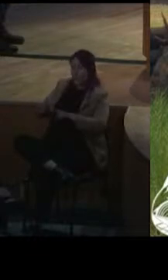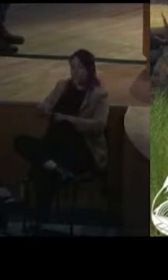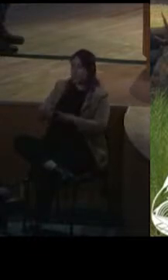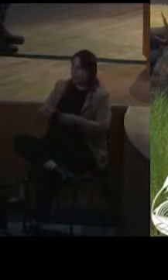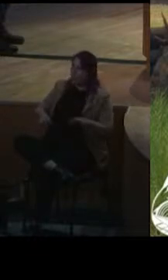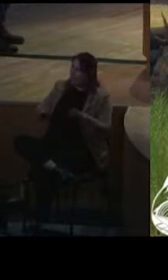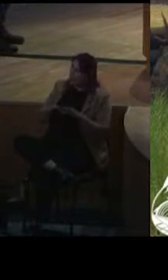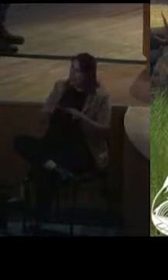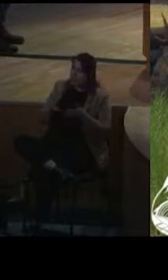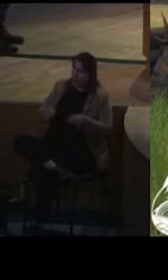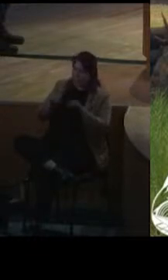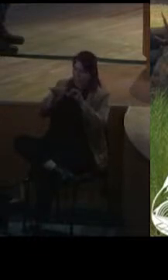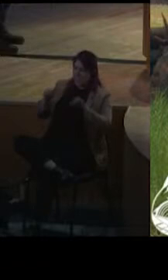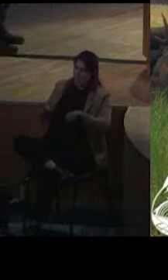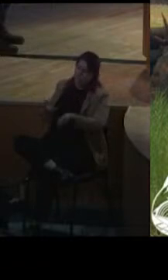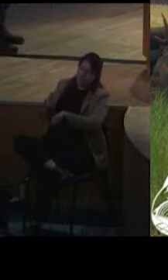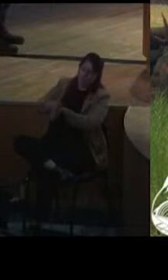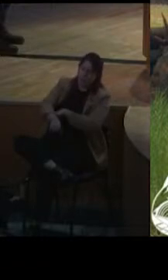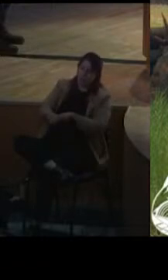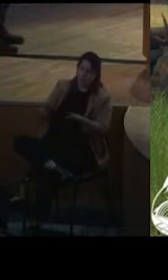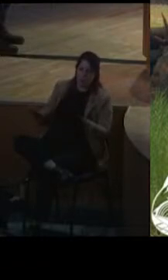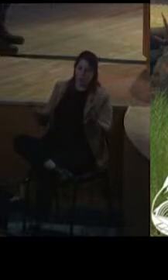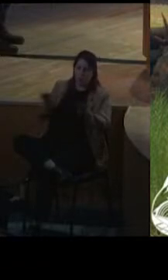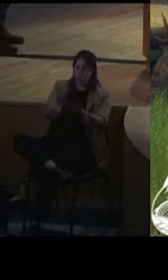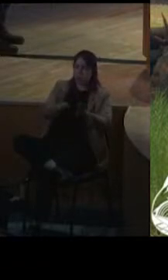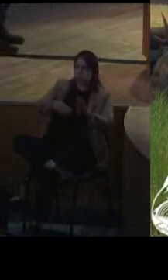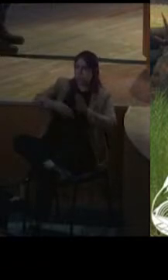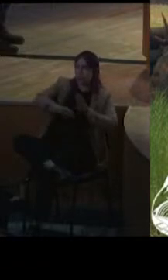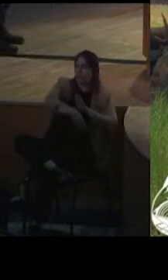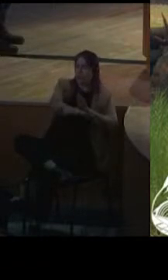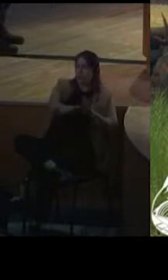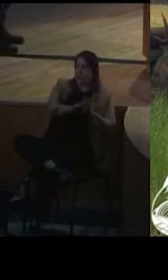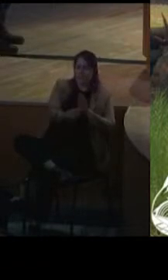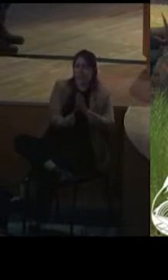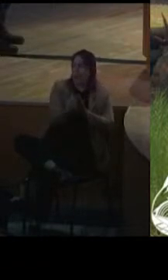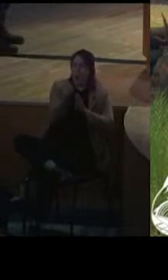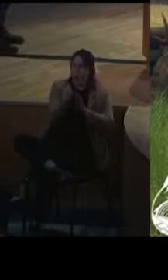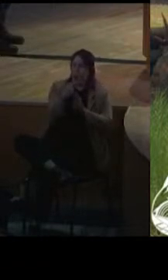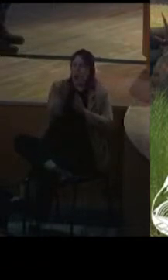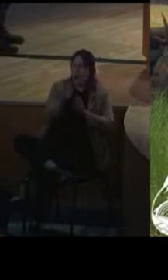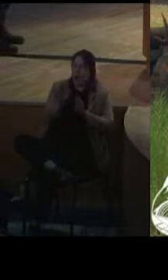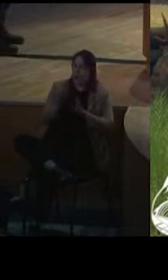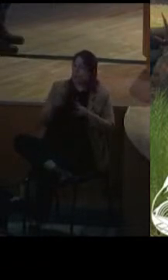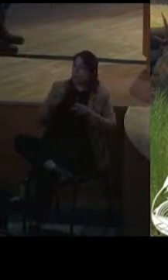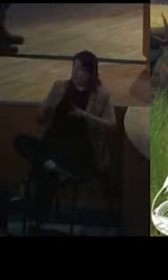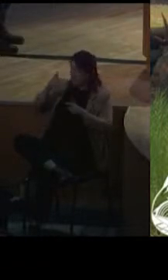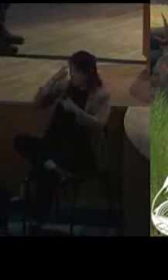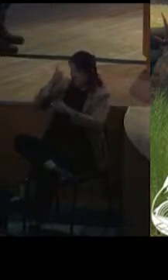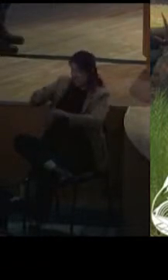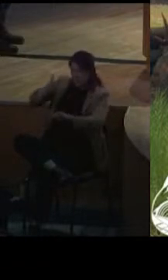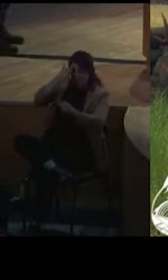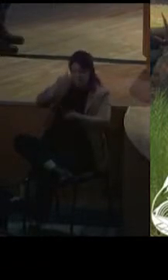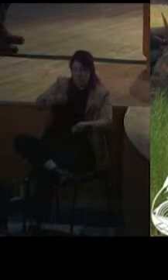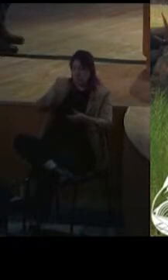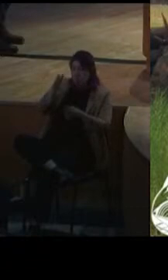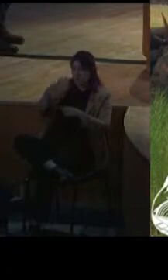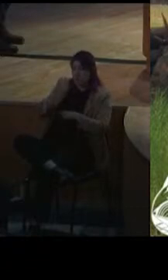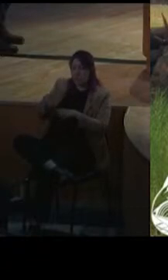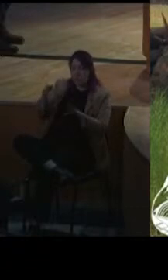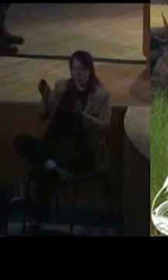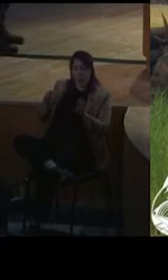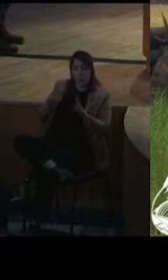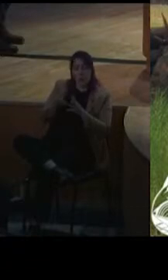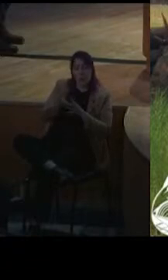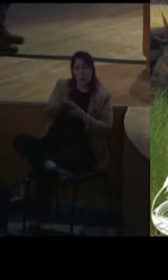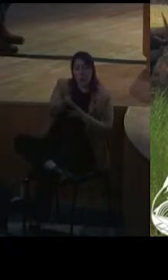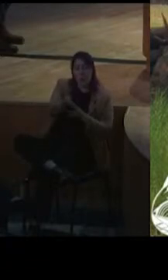create a system that's forcing fish to come in and to be happy, or force them to be happy, but they're here